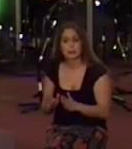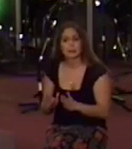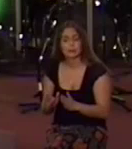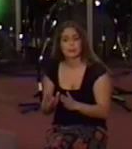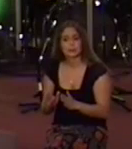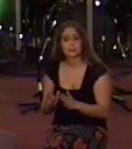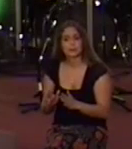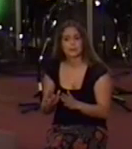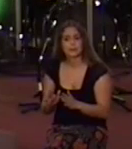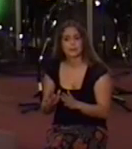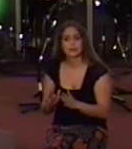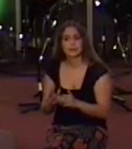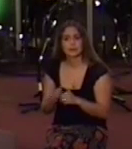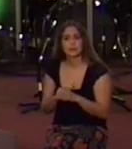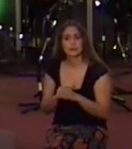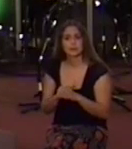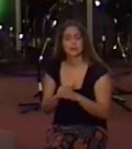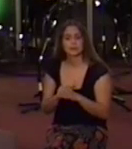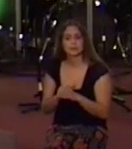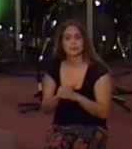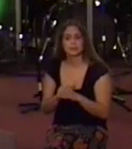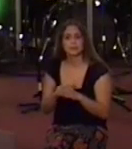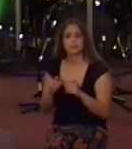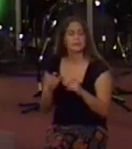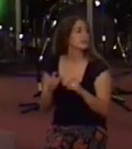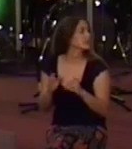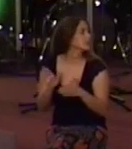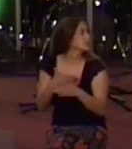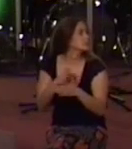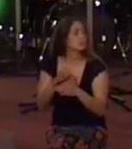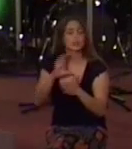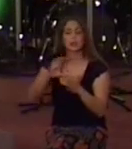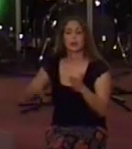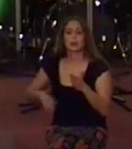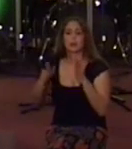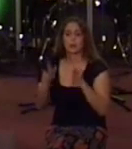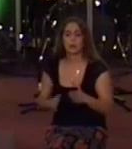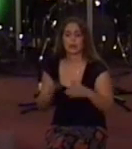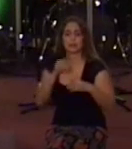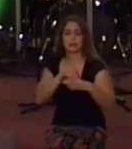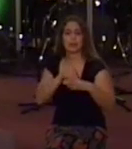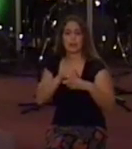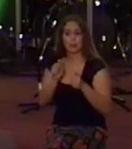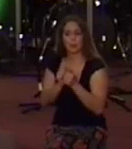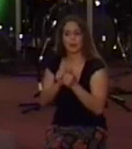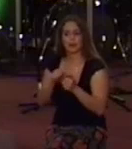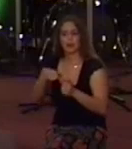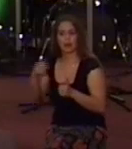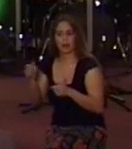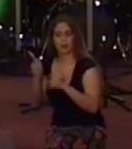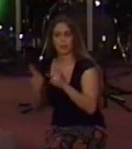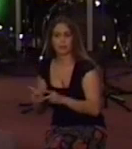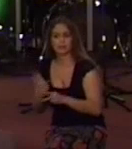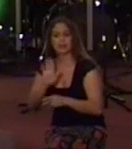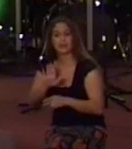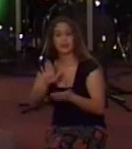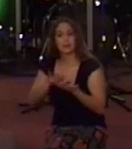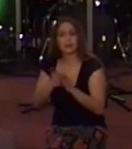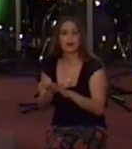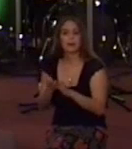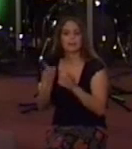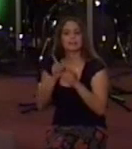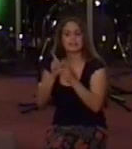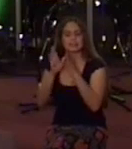when they have the ability to reproduce Christ who is in them and someone else, they have become a disciple of Jesus. Because the word disciple